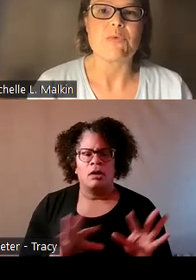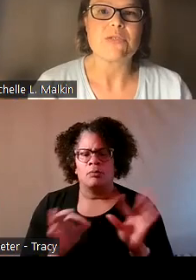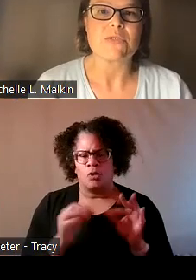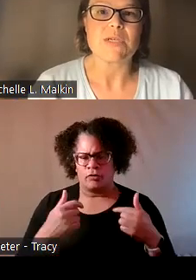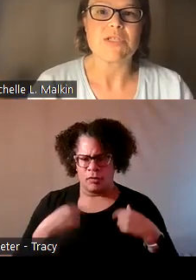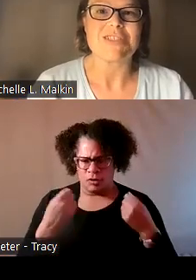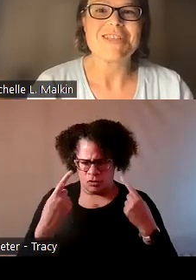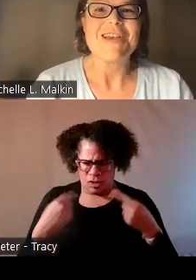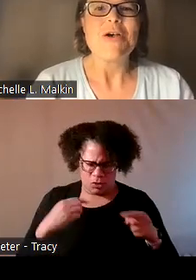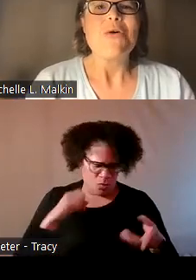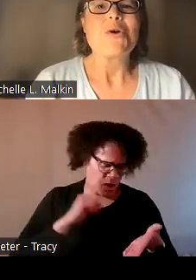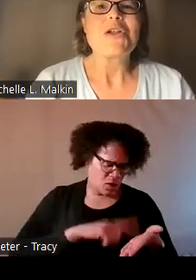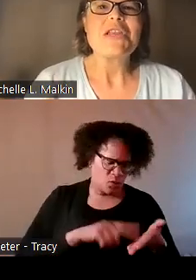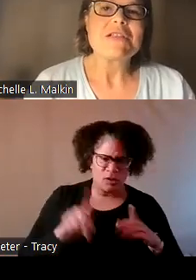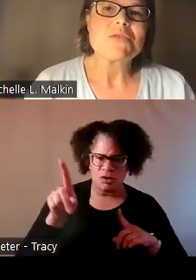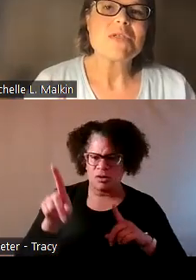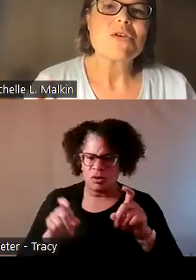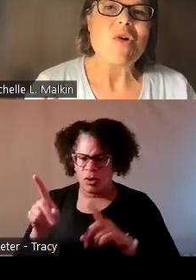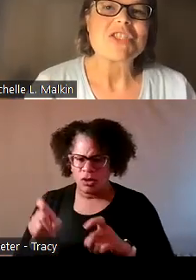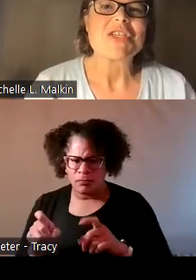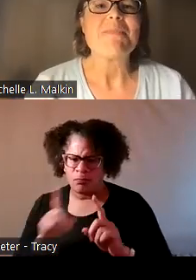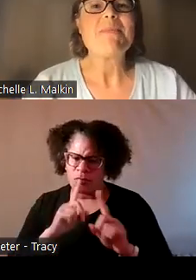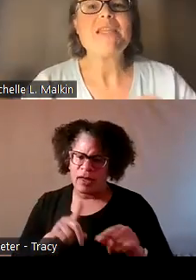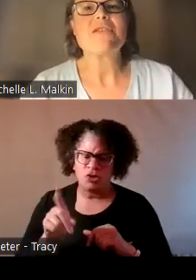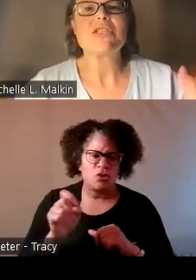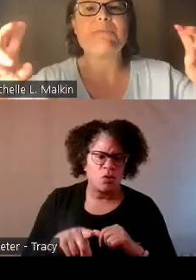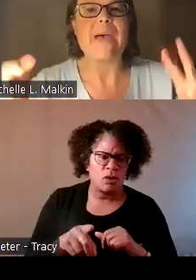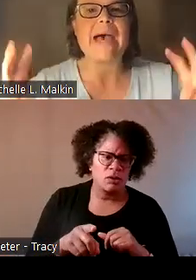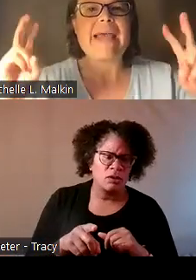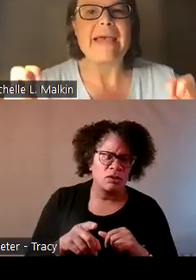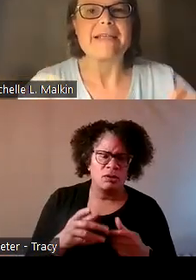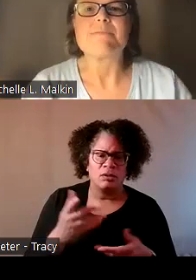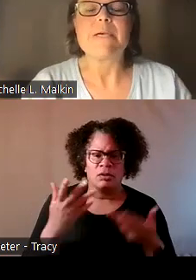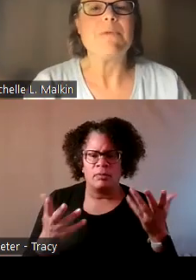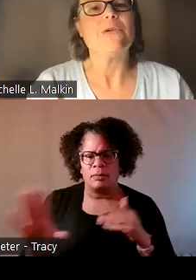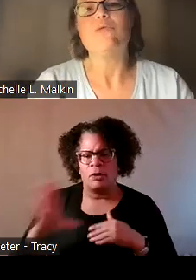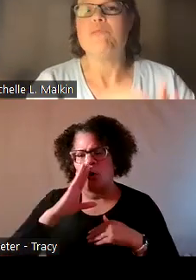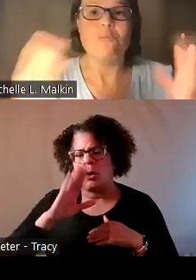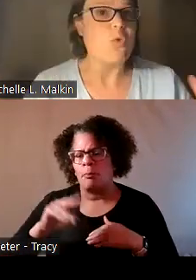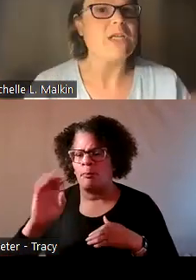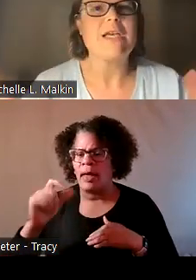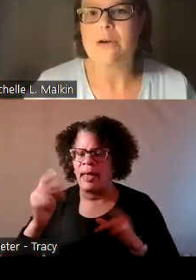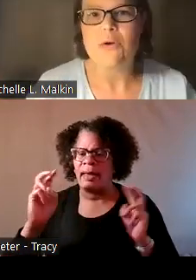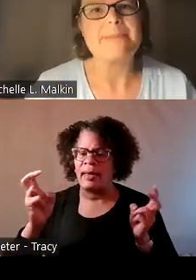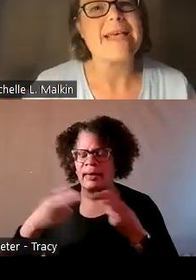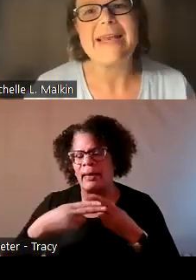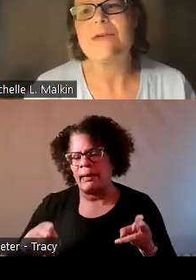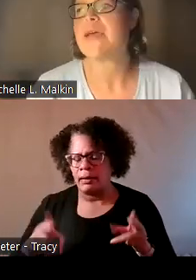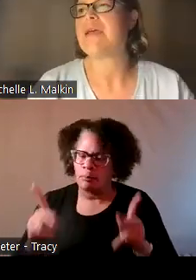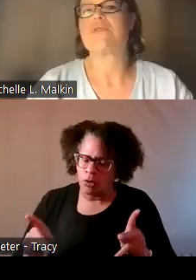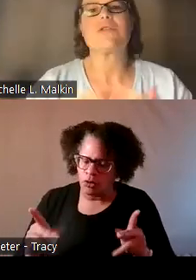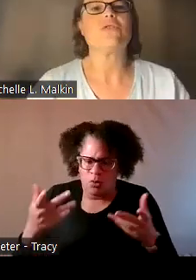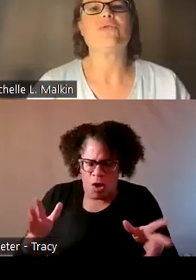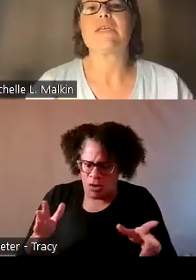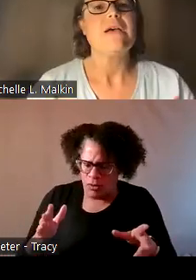through my research questions were answering the question, maybe these are just bad eggs, people who would commit crimes